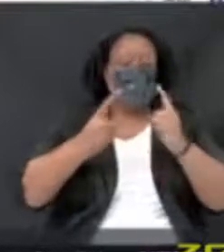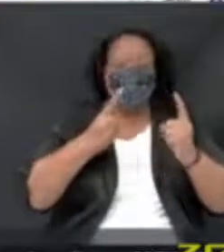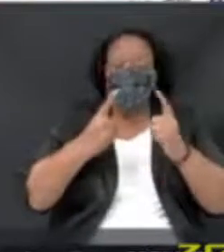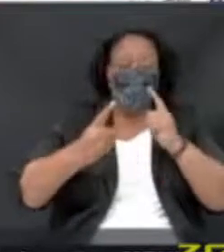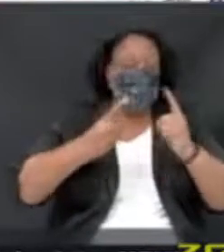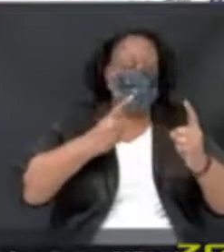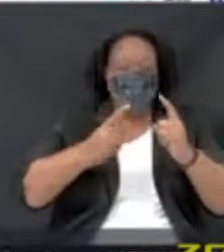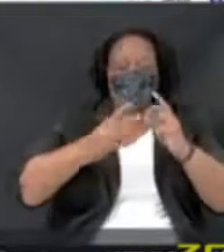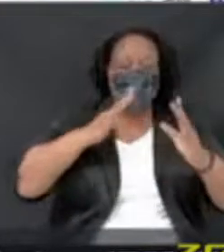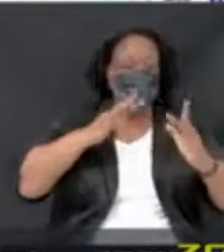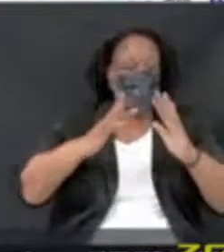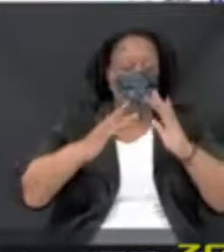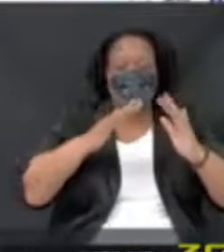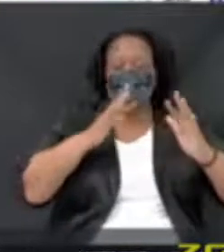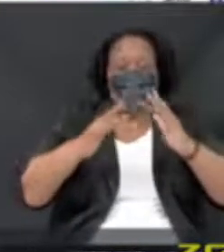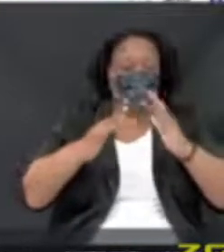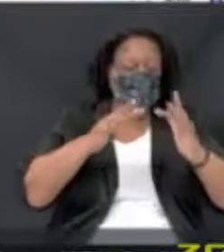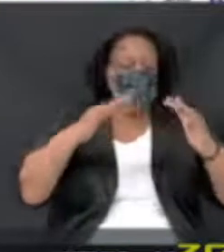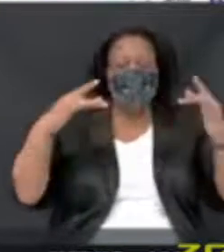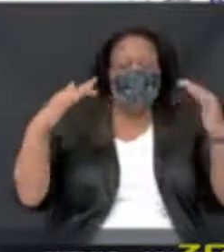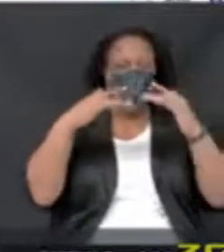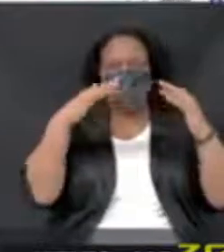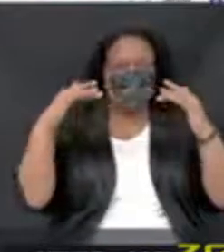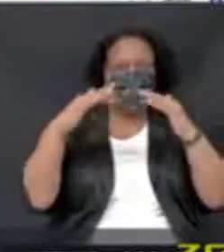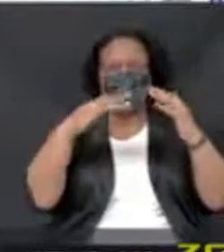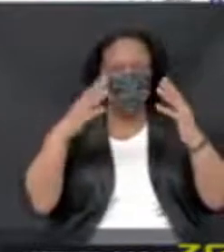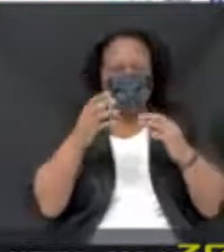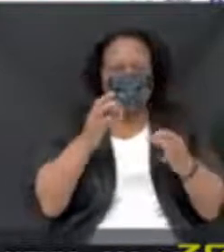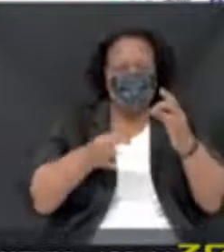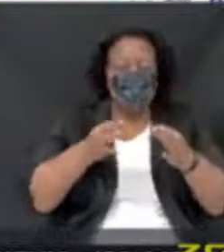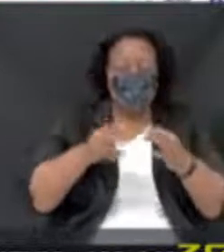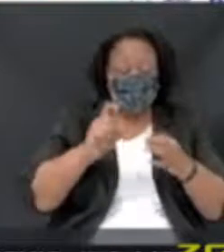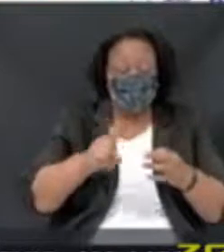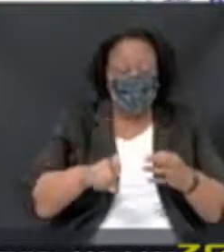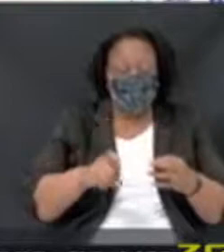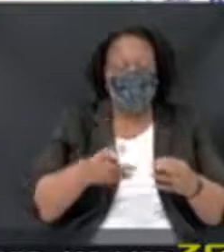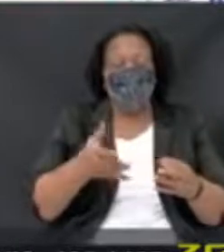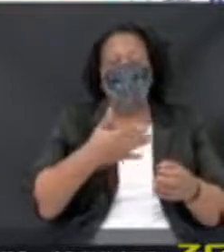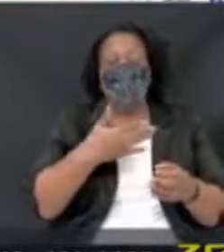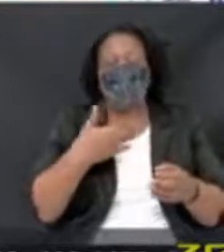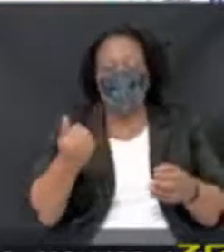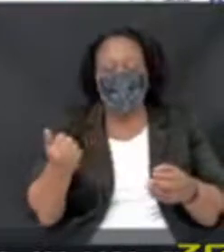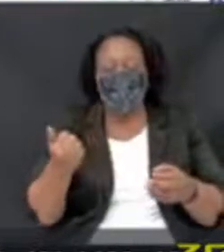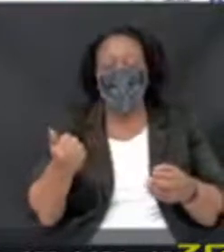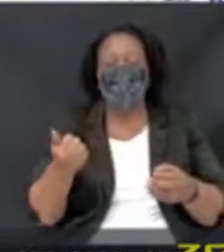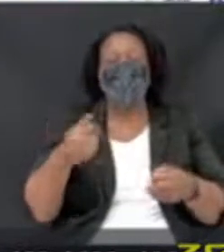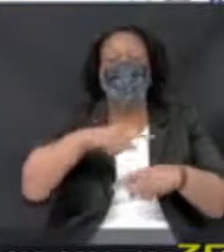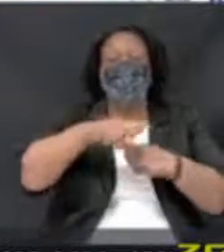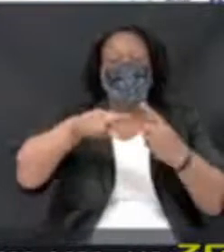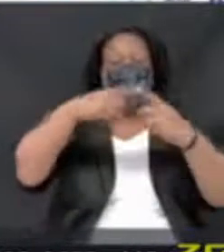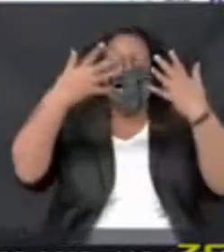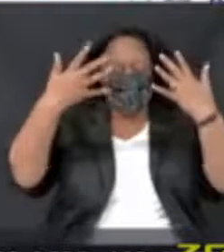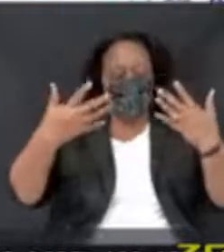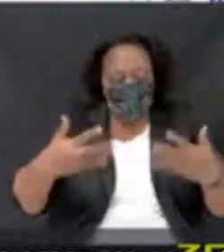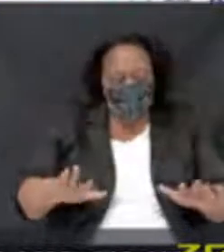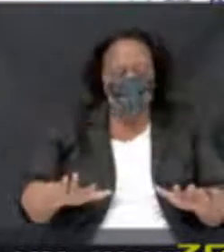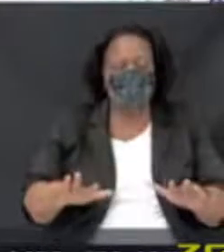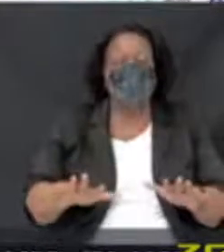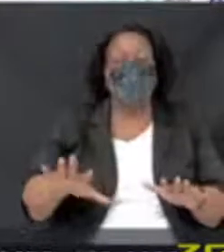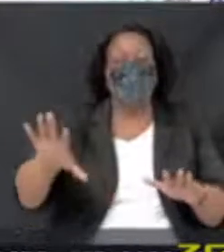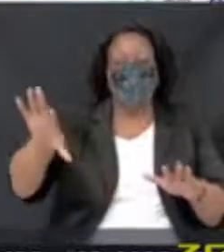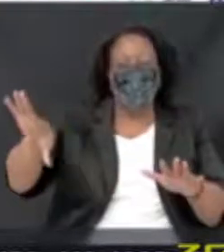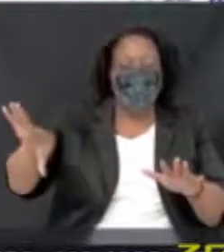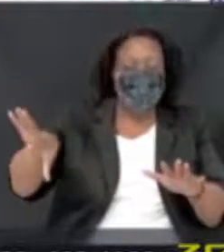to discuss and deliberate on these matters before the recommendations are taken to the Federal Cabinet for final